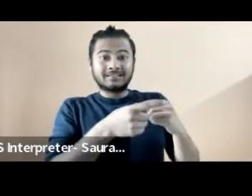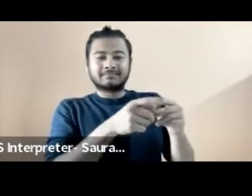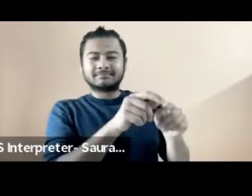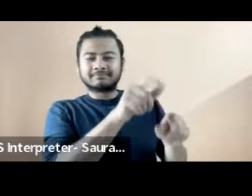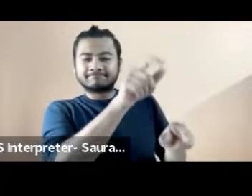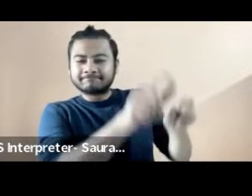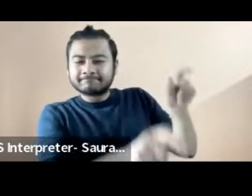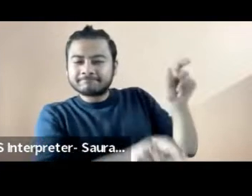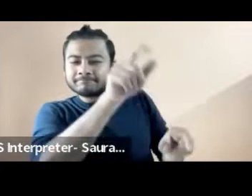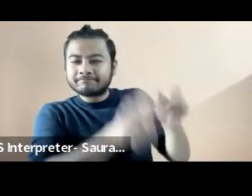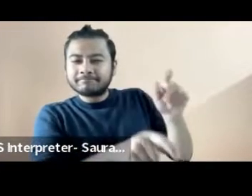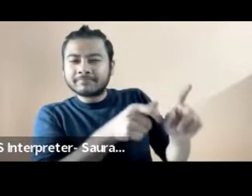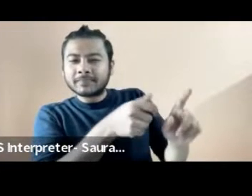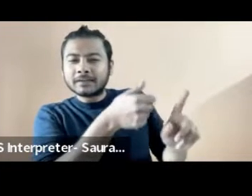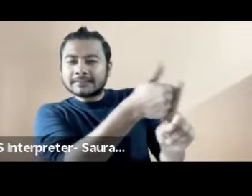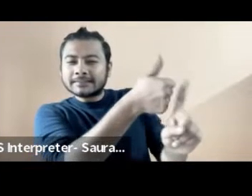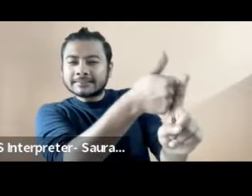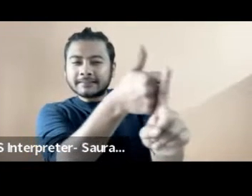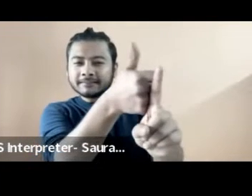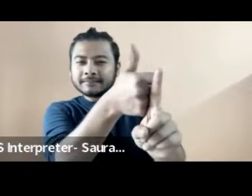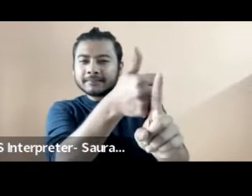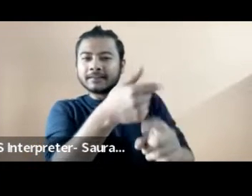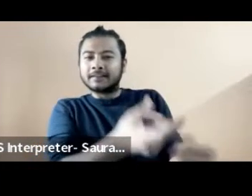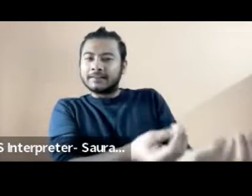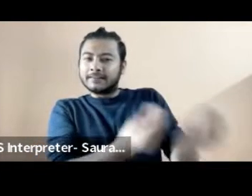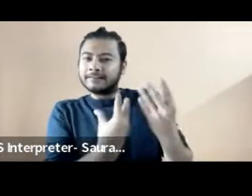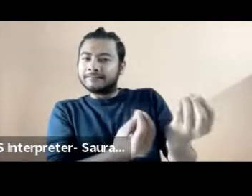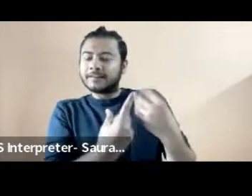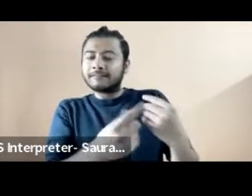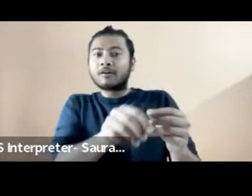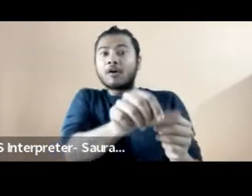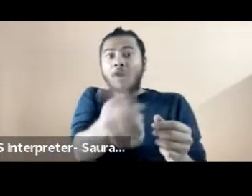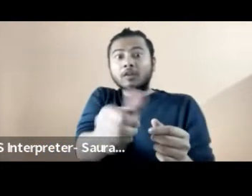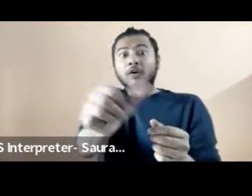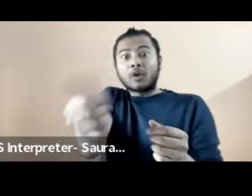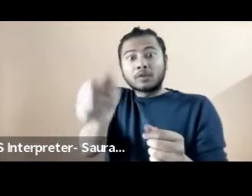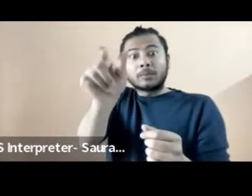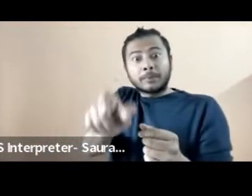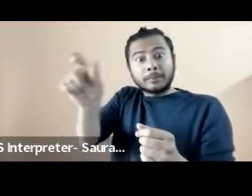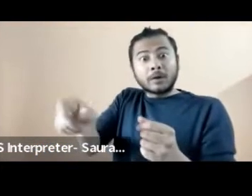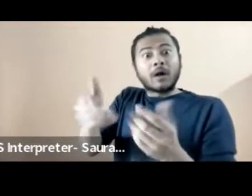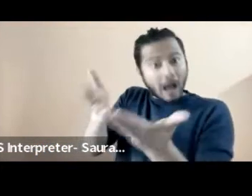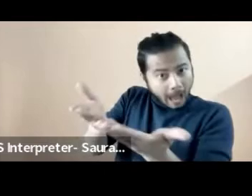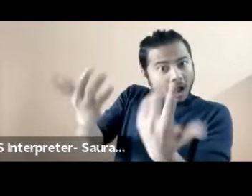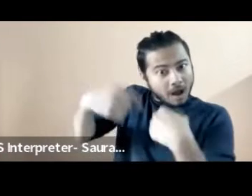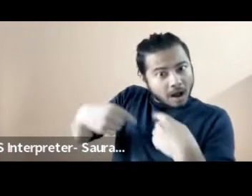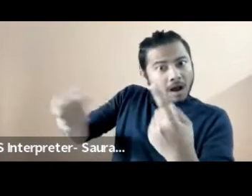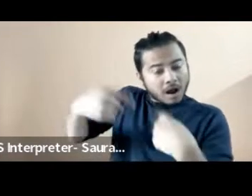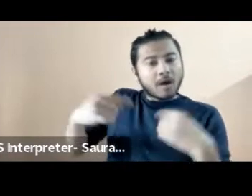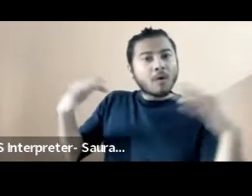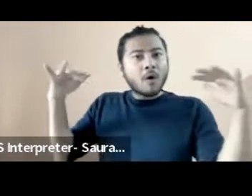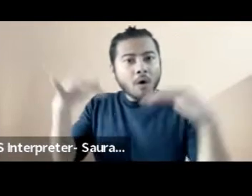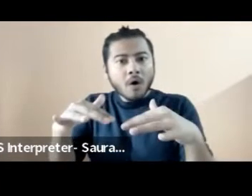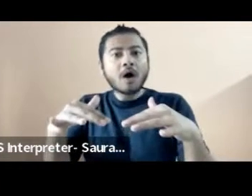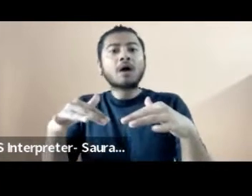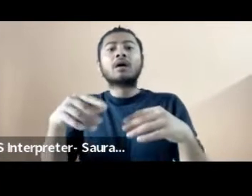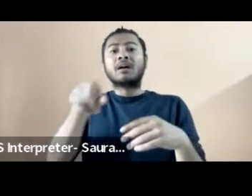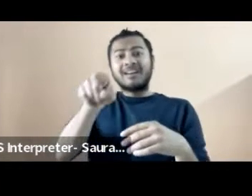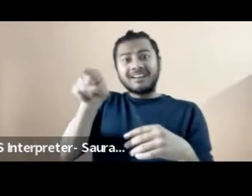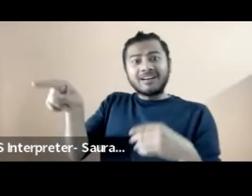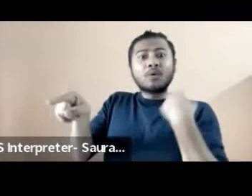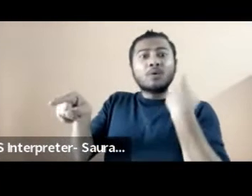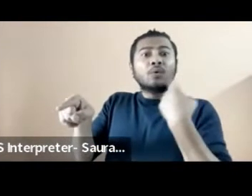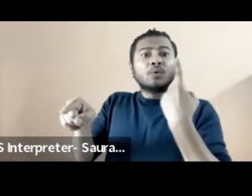reach out to for inviting them to the seminars. And these witnesses, they involve administrative officials,